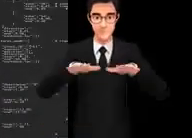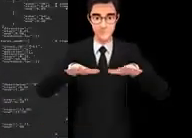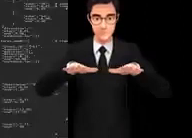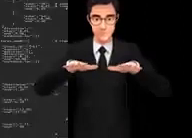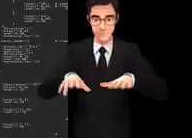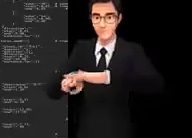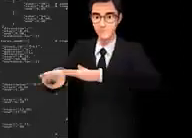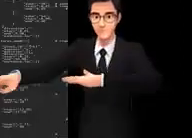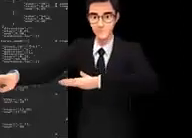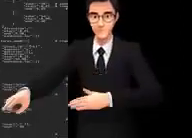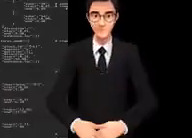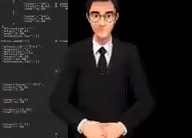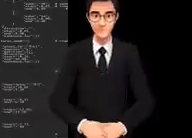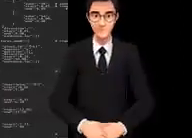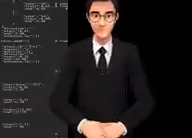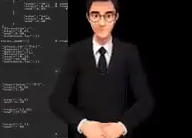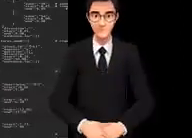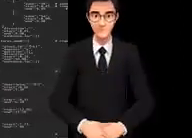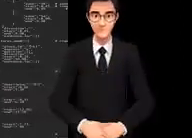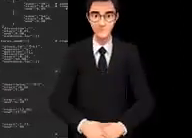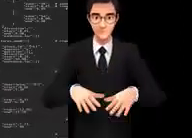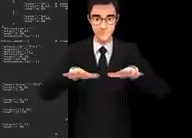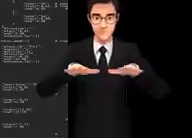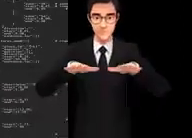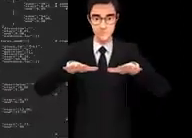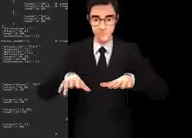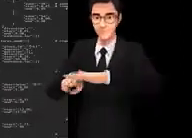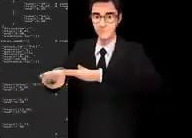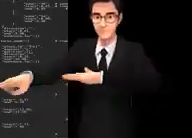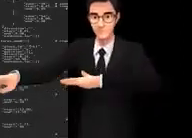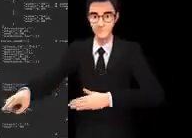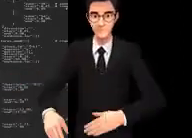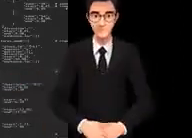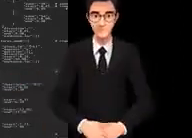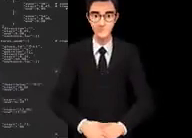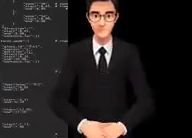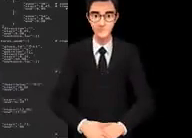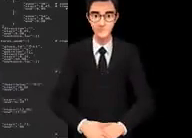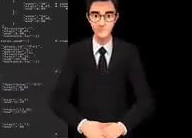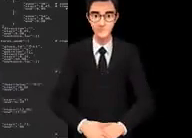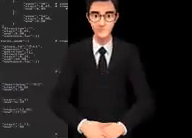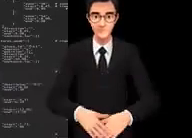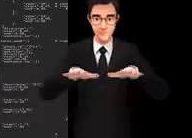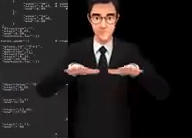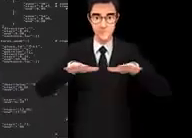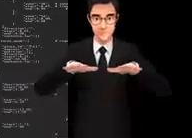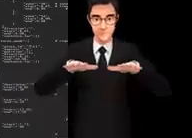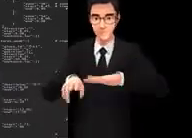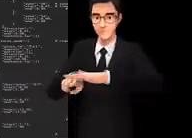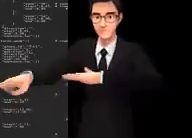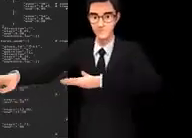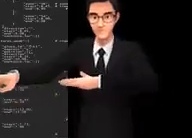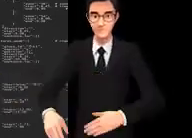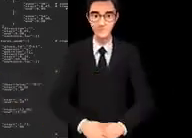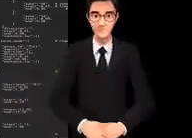more training data set, it means the better translation engine perform. It reduces the human revision work, which